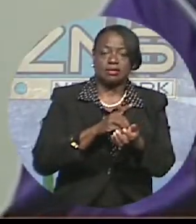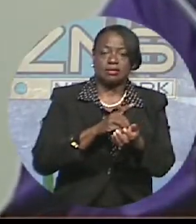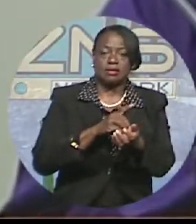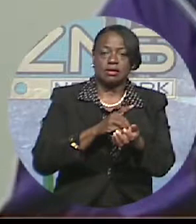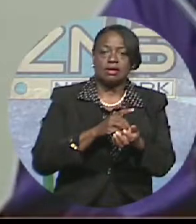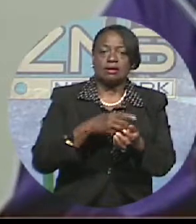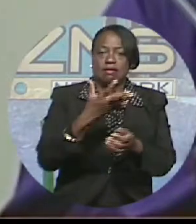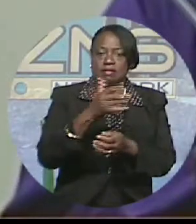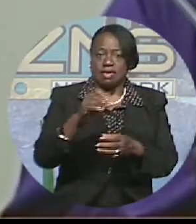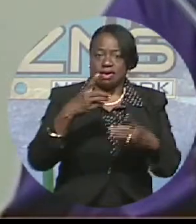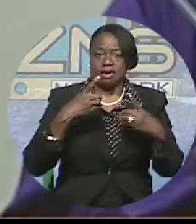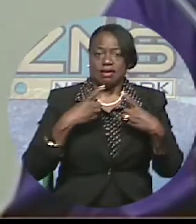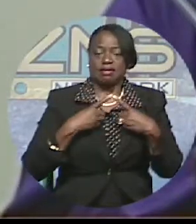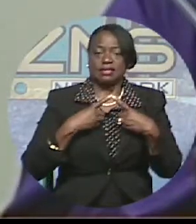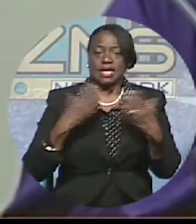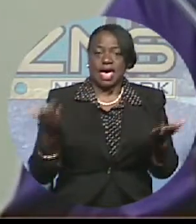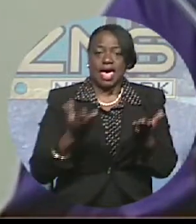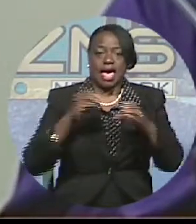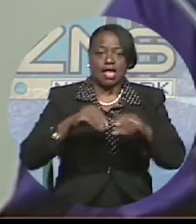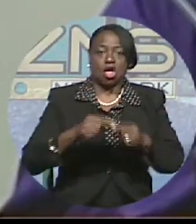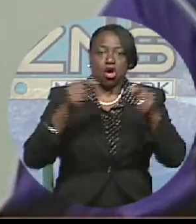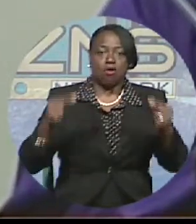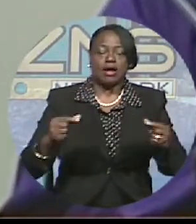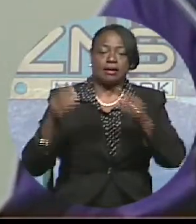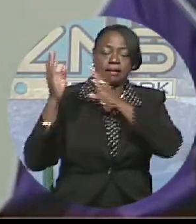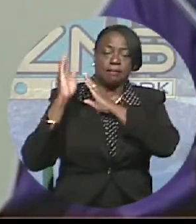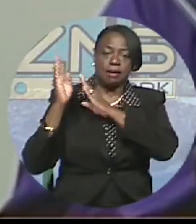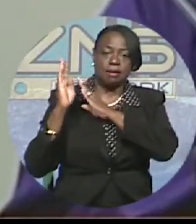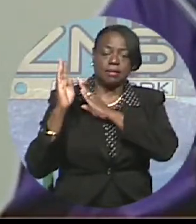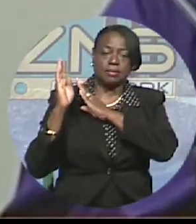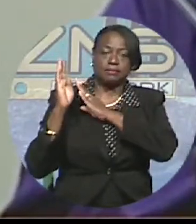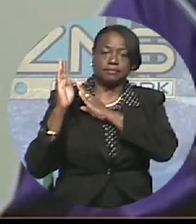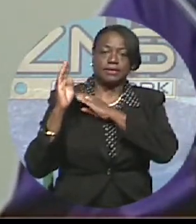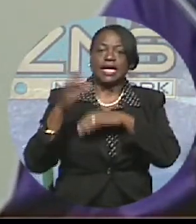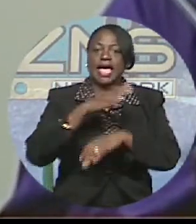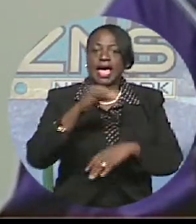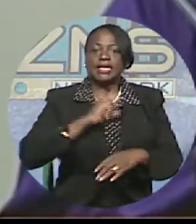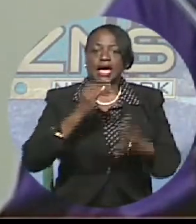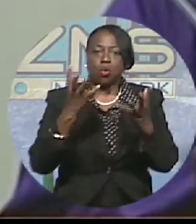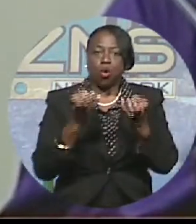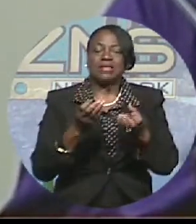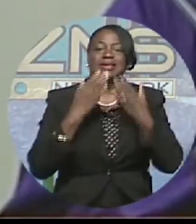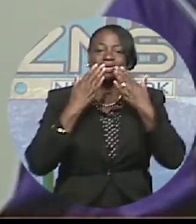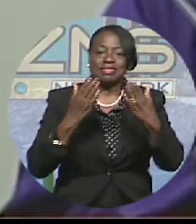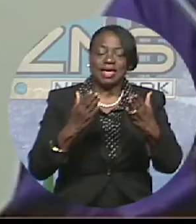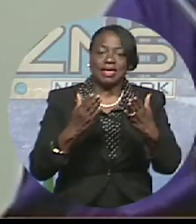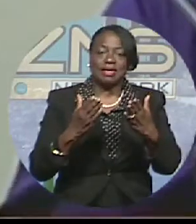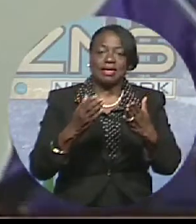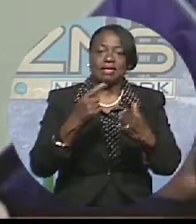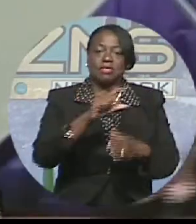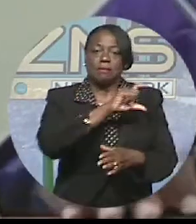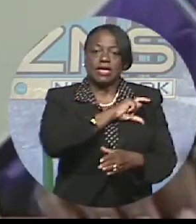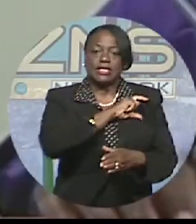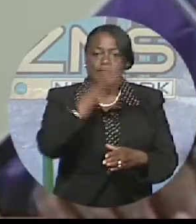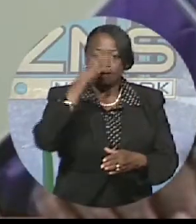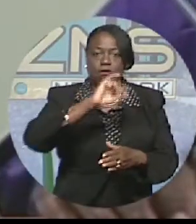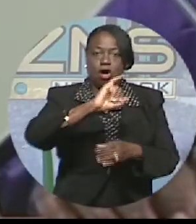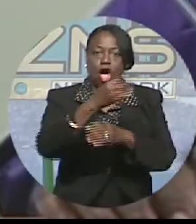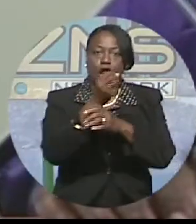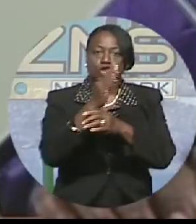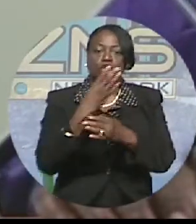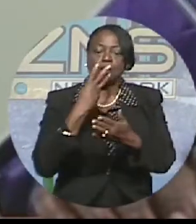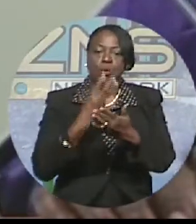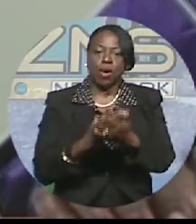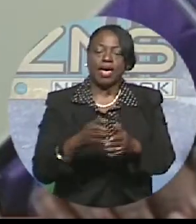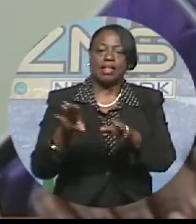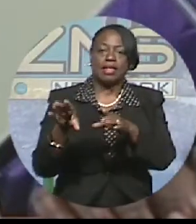had here in Grand Bahama. And of course, I want to commend the officers for a job well done. It lends